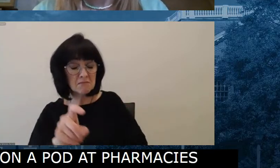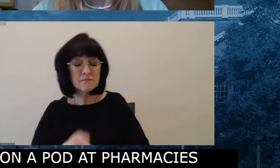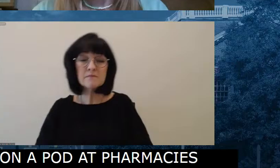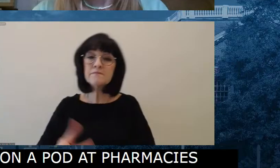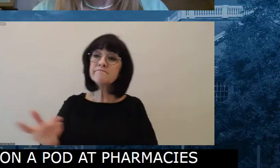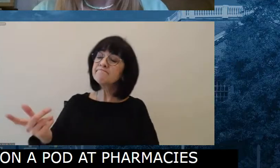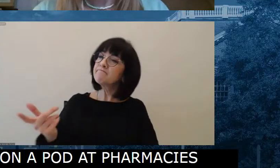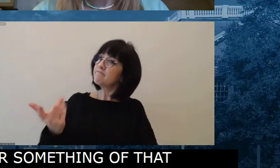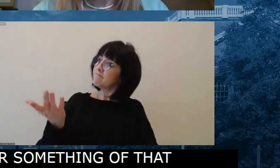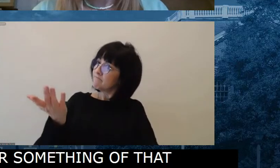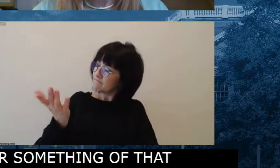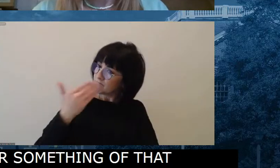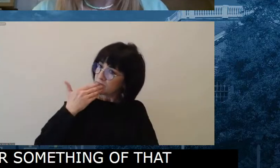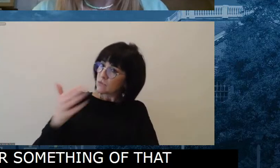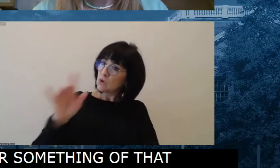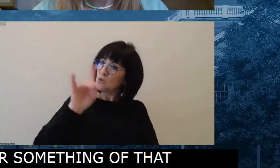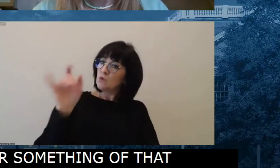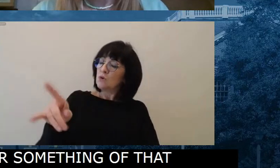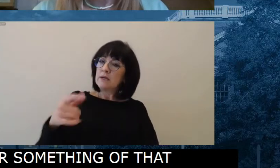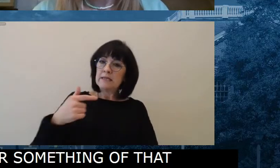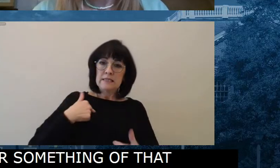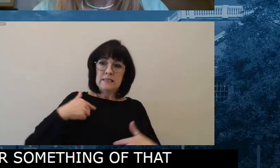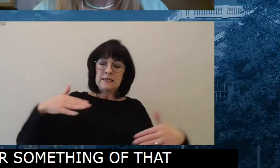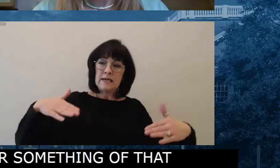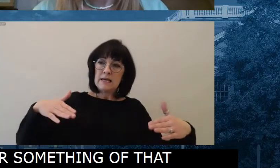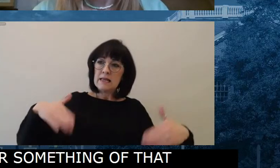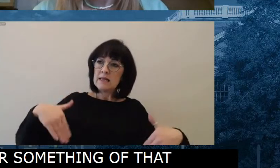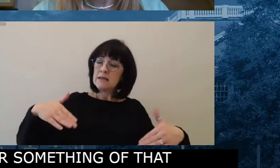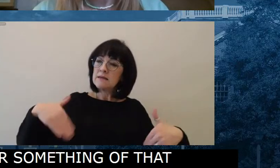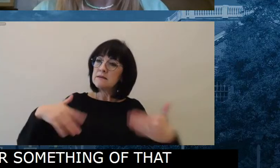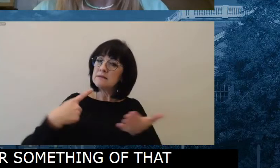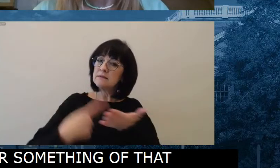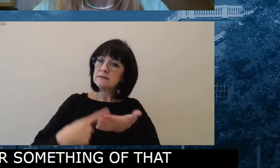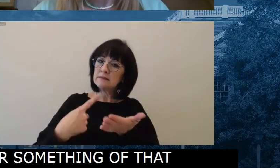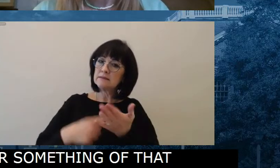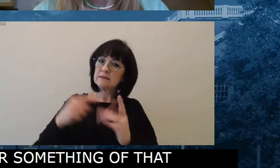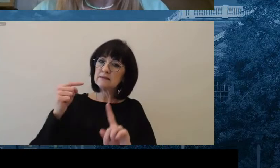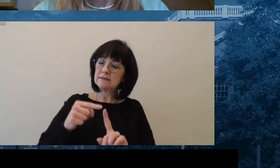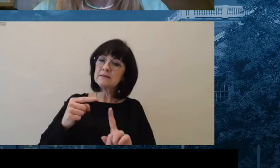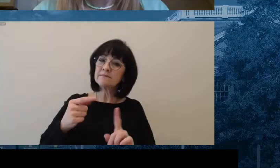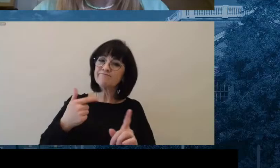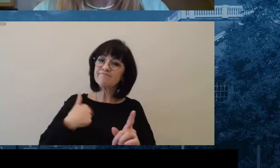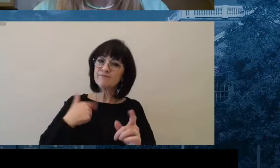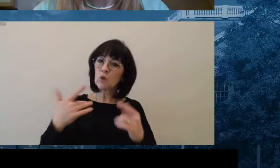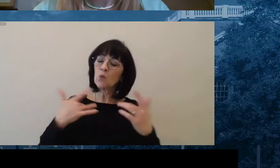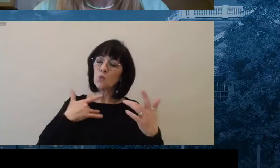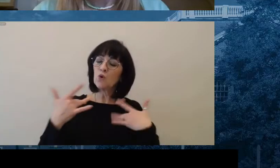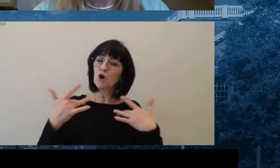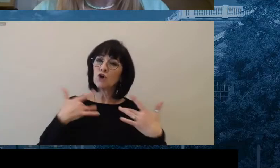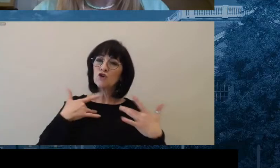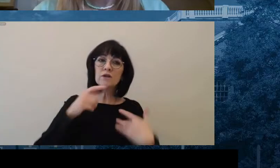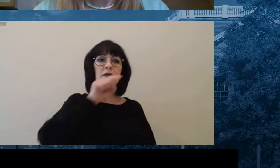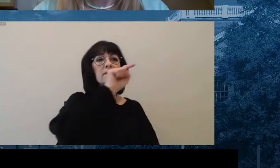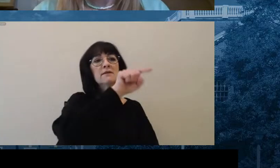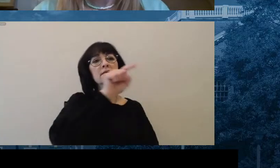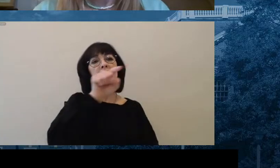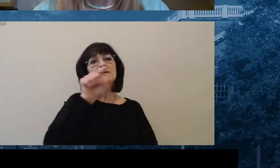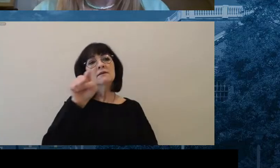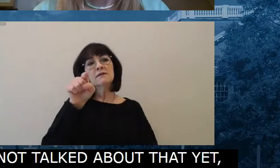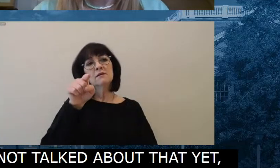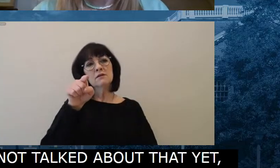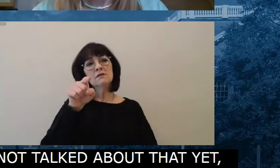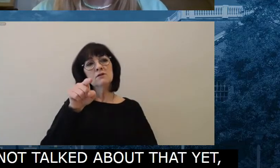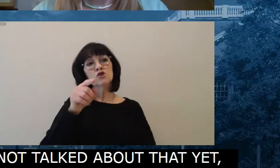but obviously we worry about smaller businesses that don't have